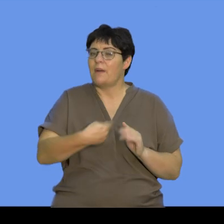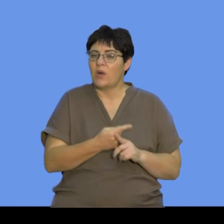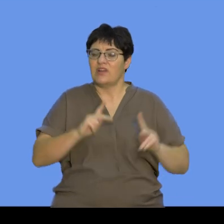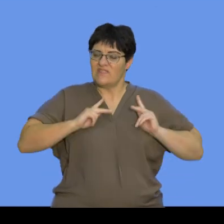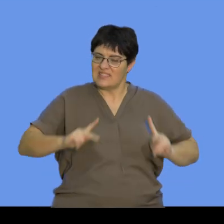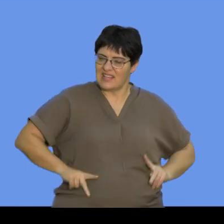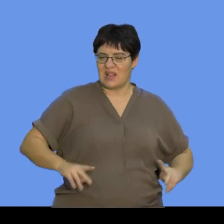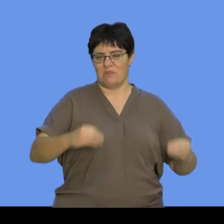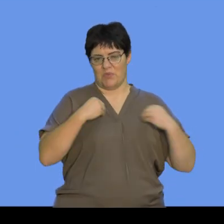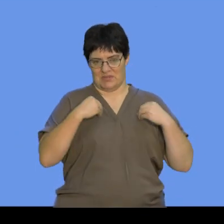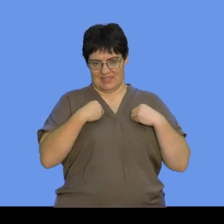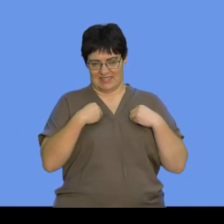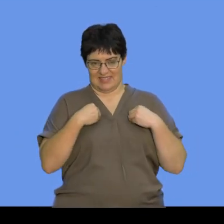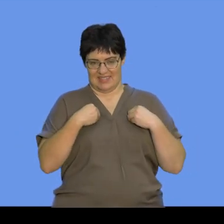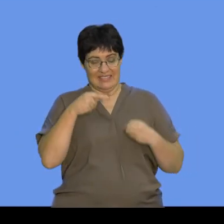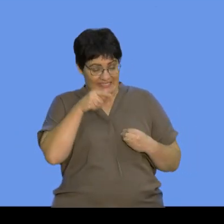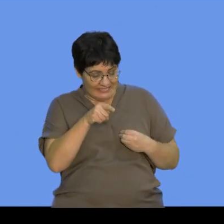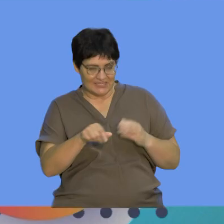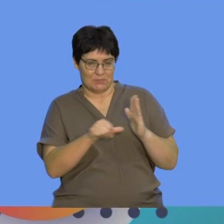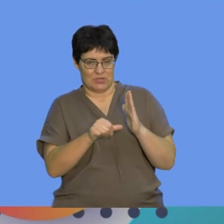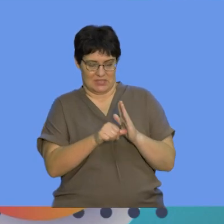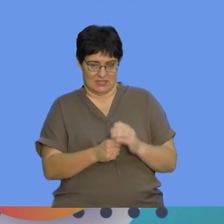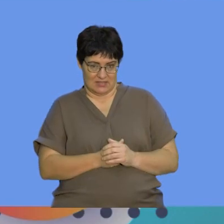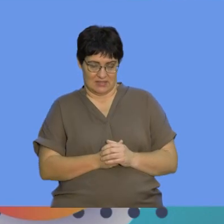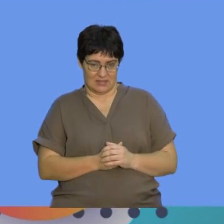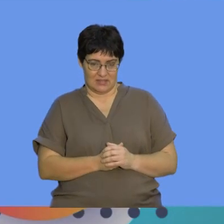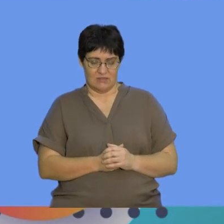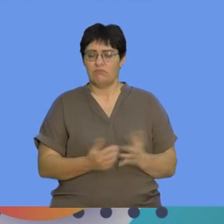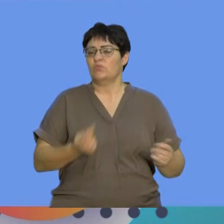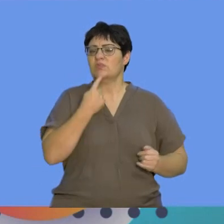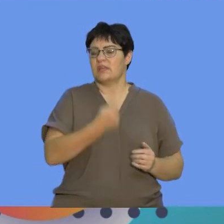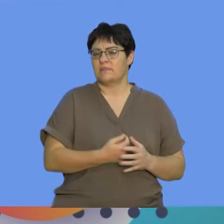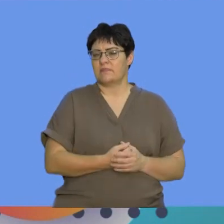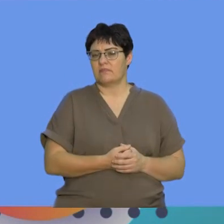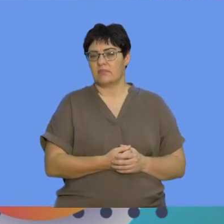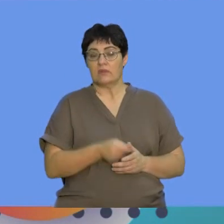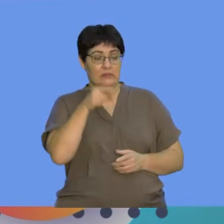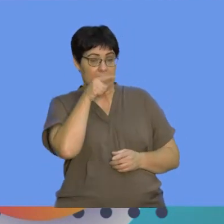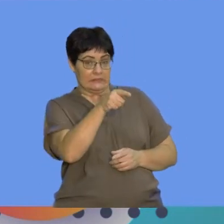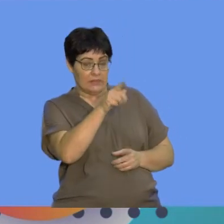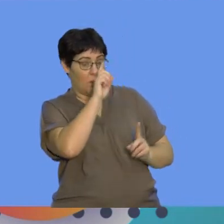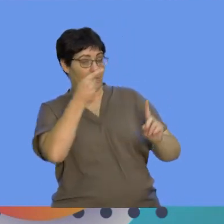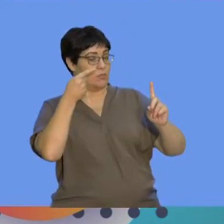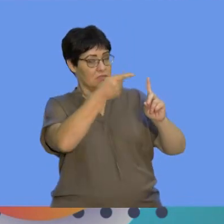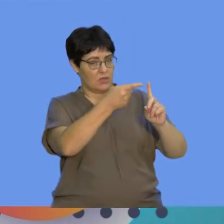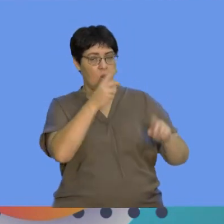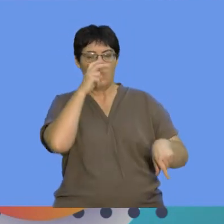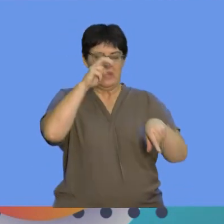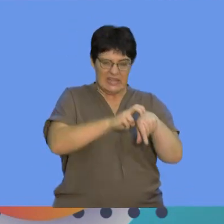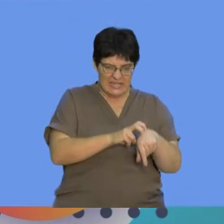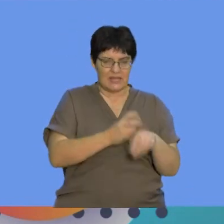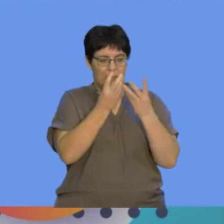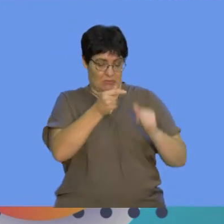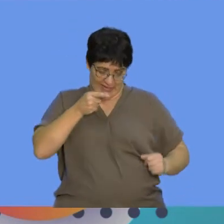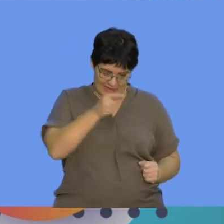So at the end of the day, if we get to a point where we say, for this particular purpose, we need this type of material,